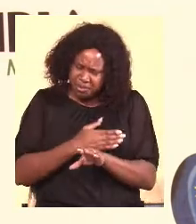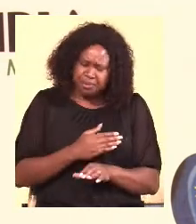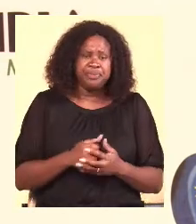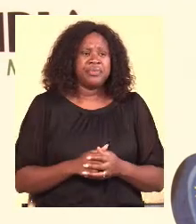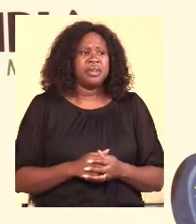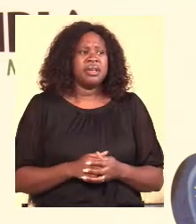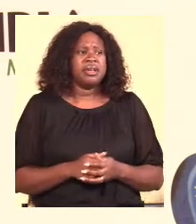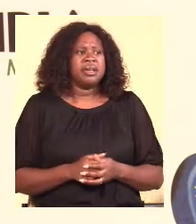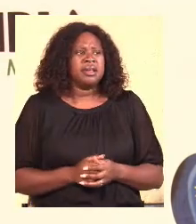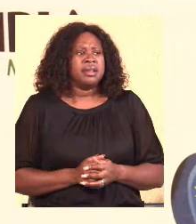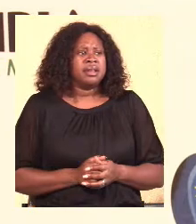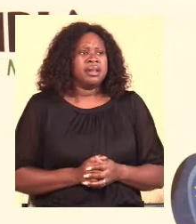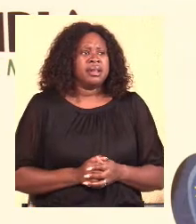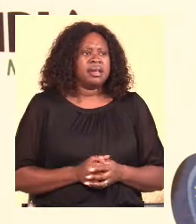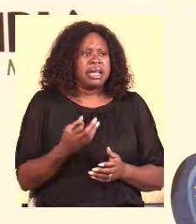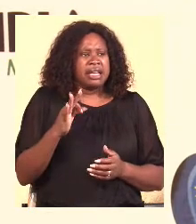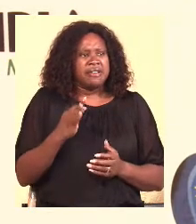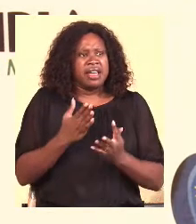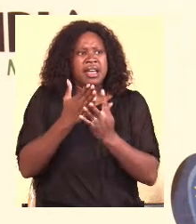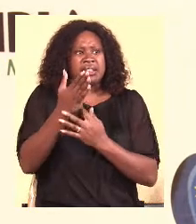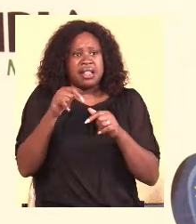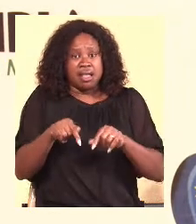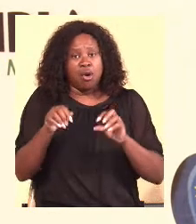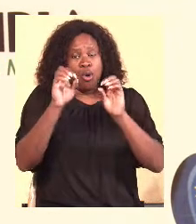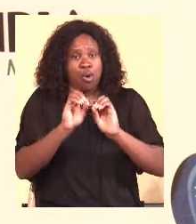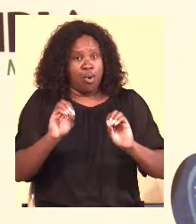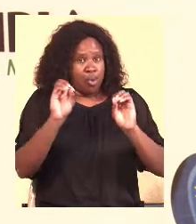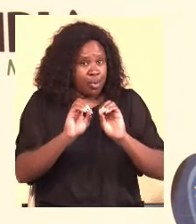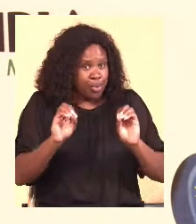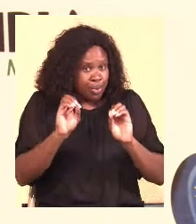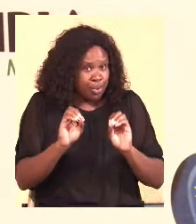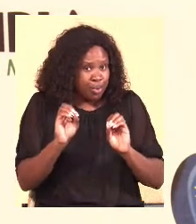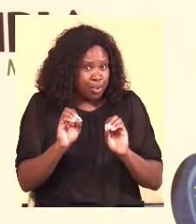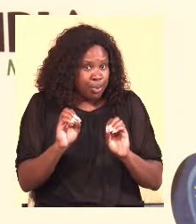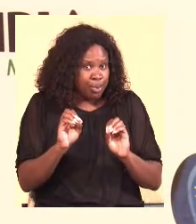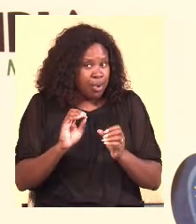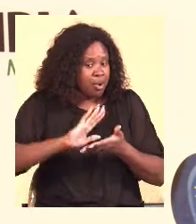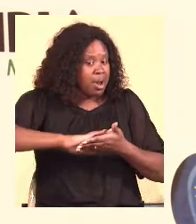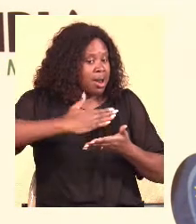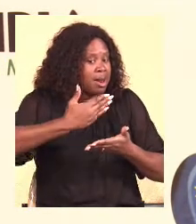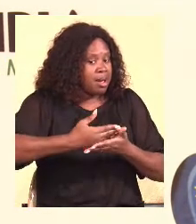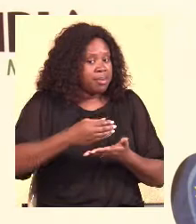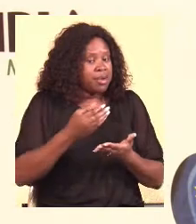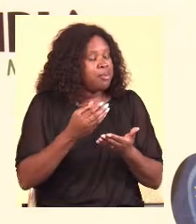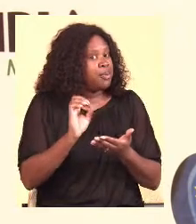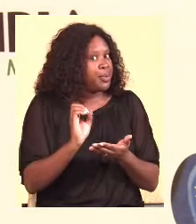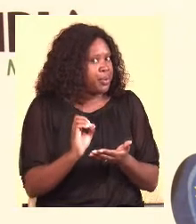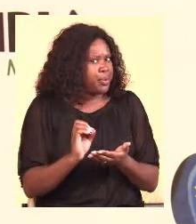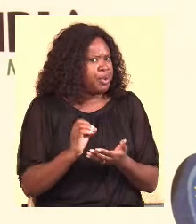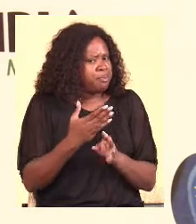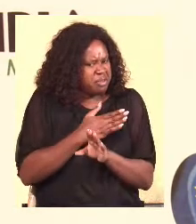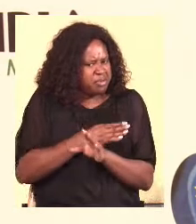it means if you don't have access now to a laptop, we have said